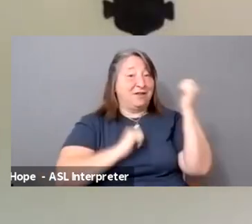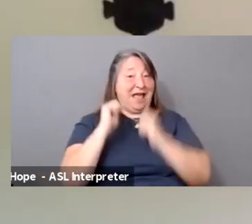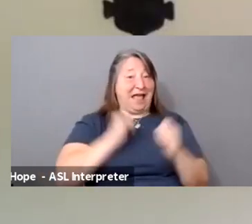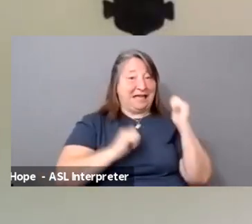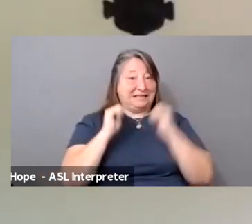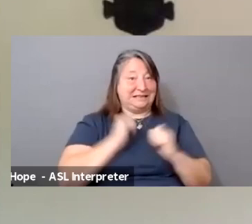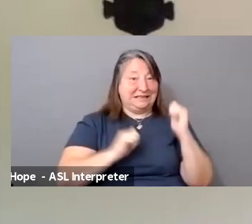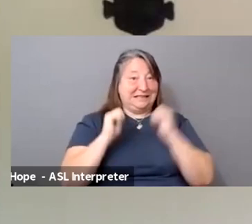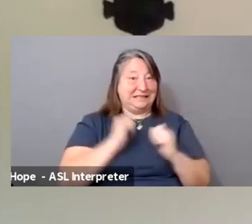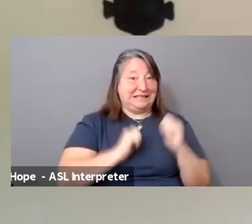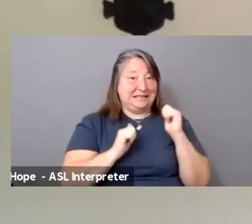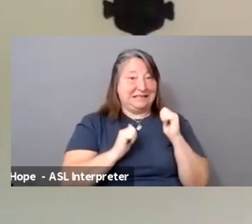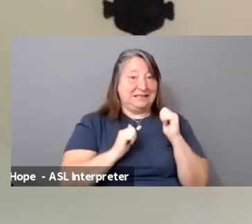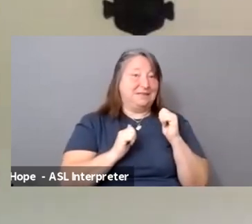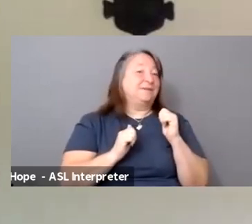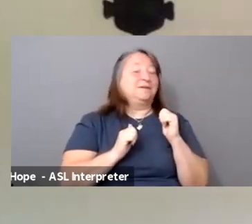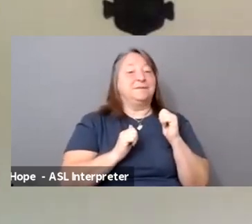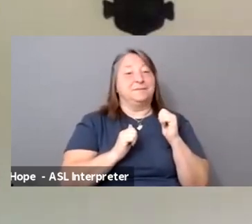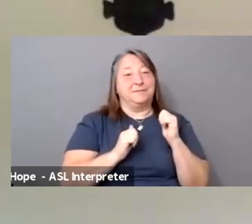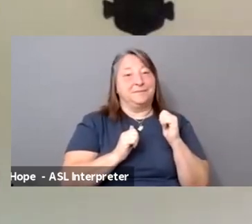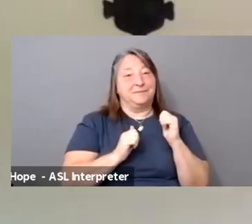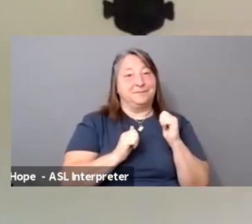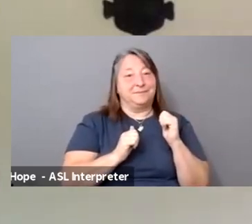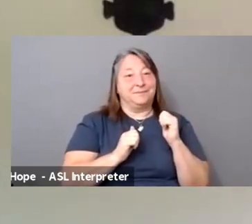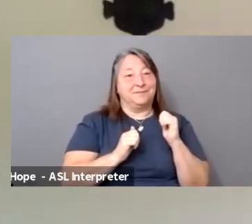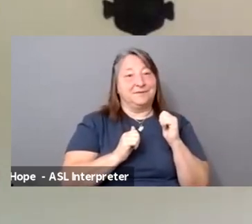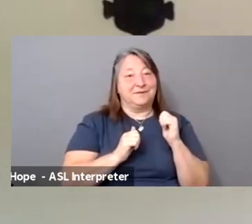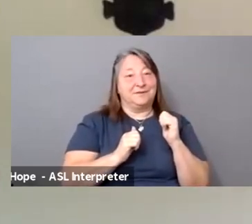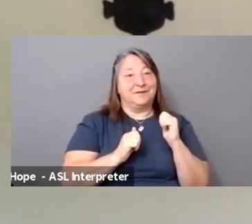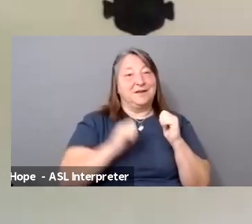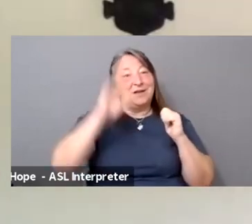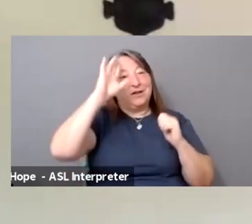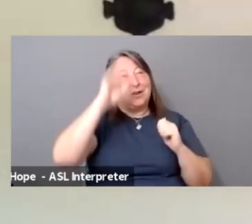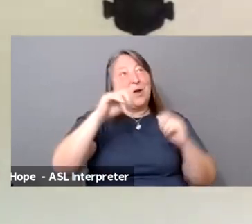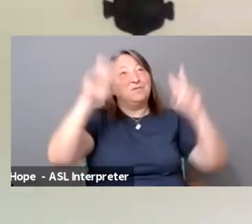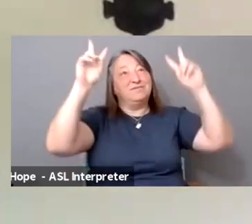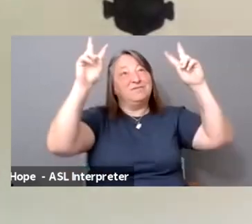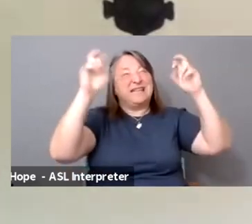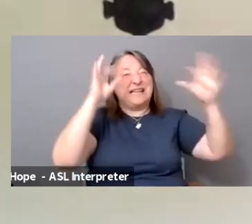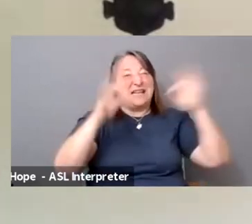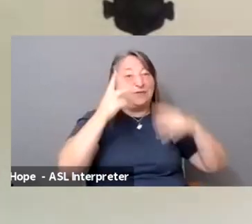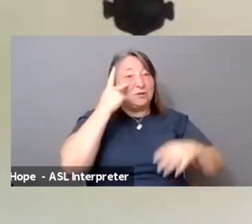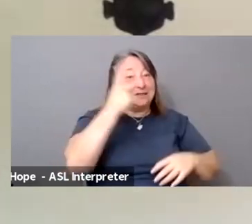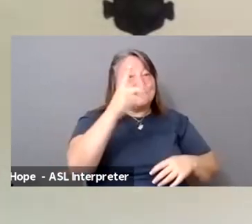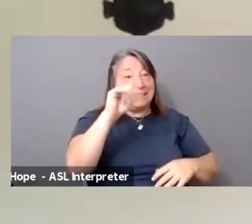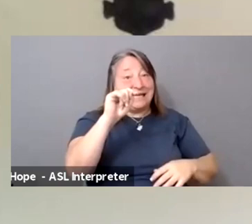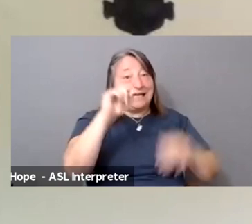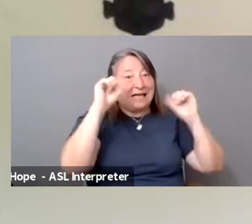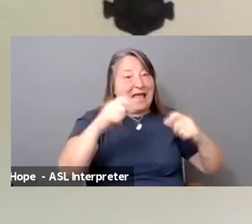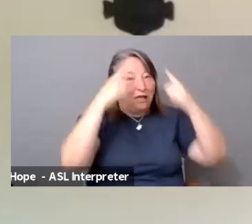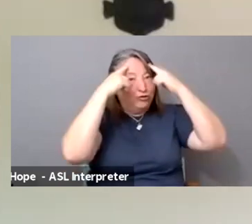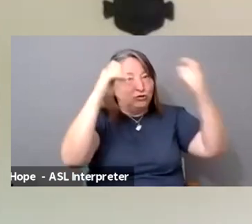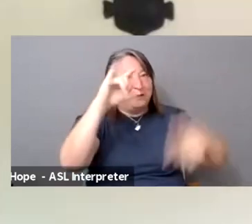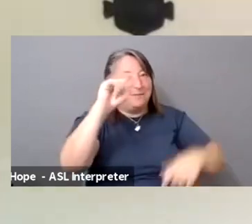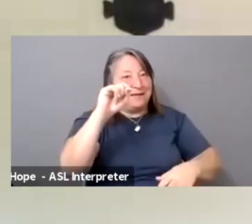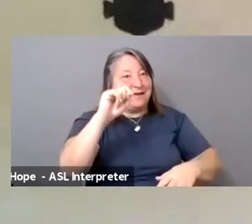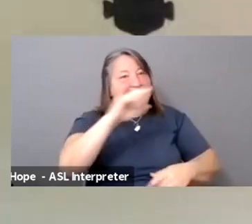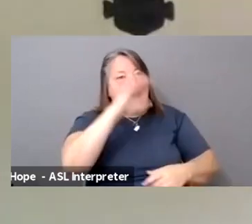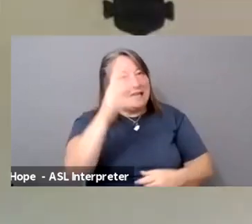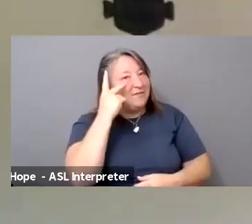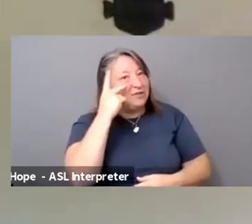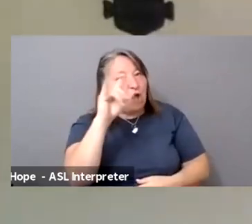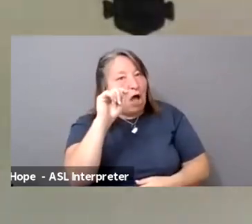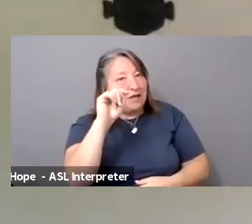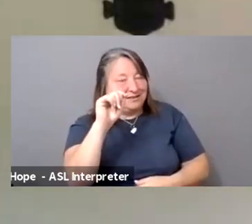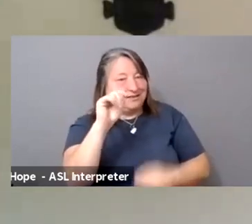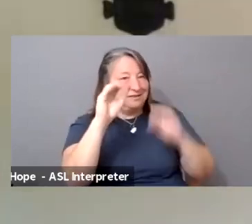the thought, well, you know, the saying, if you see it, you can dream it. And I didn't see it. But